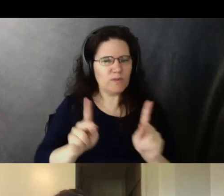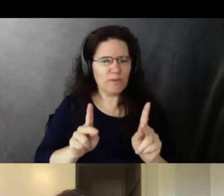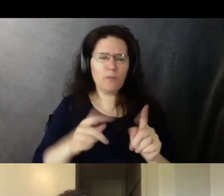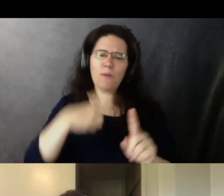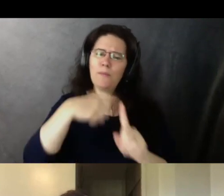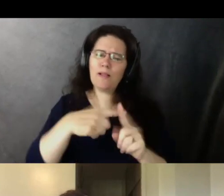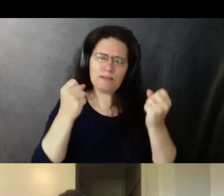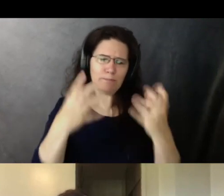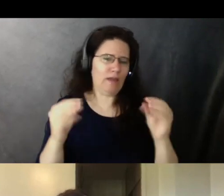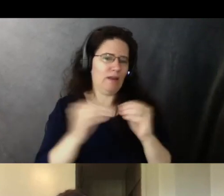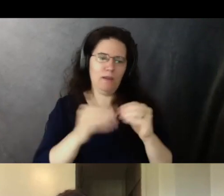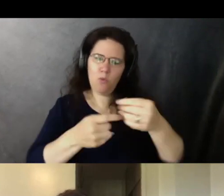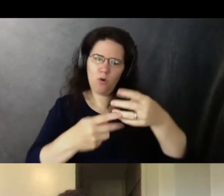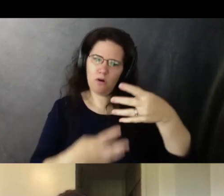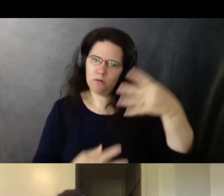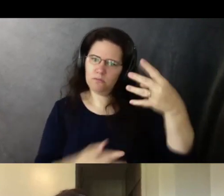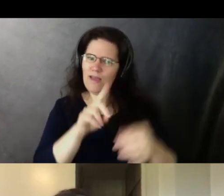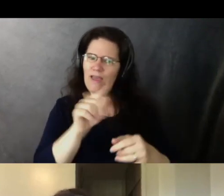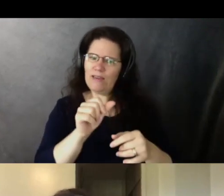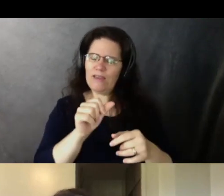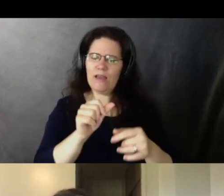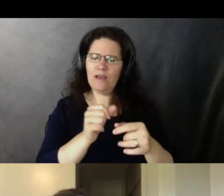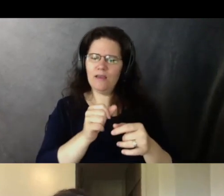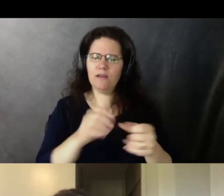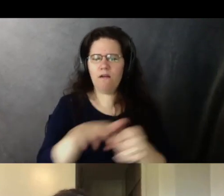covered in the ADA.